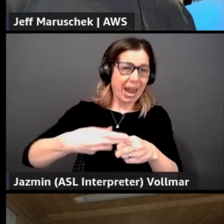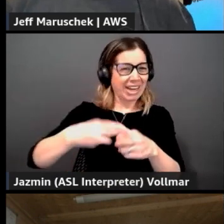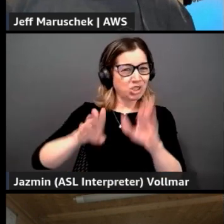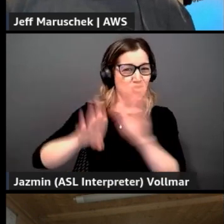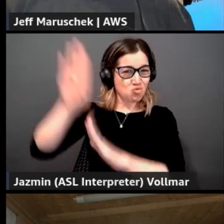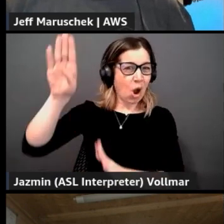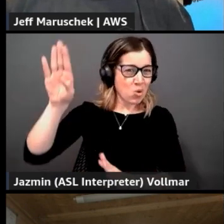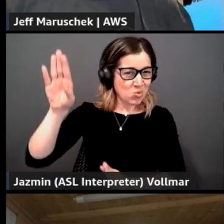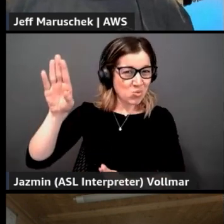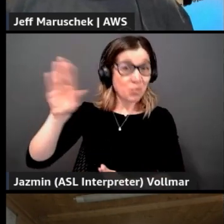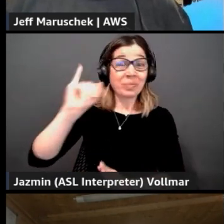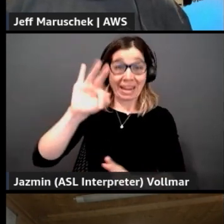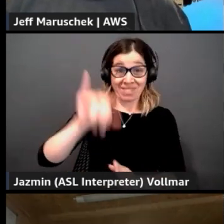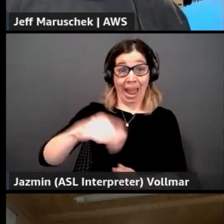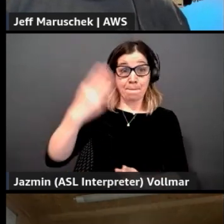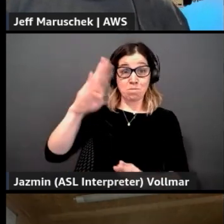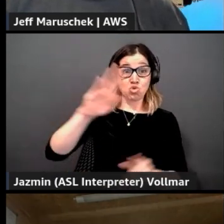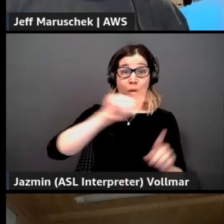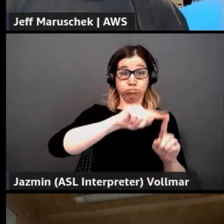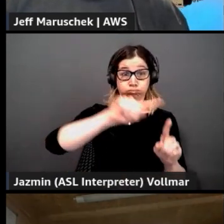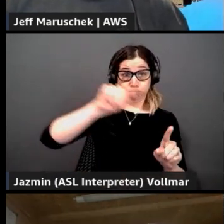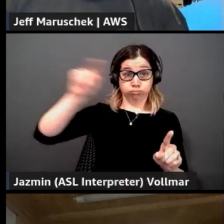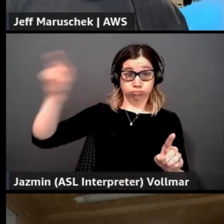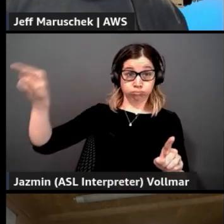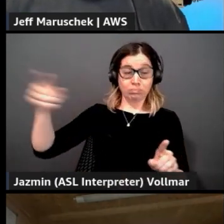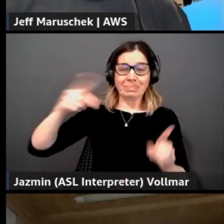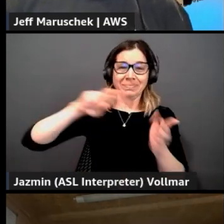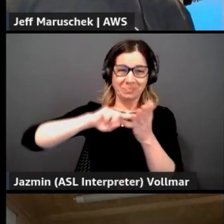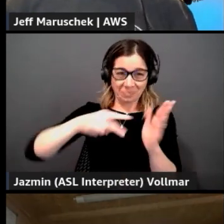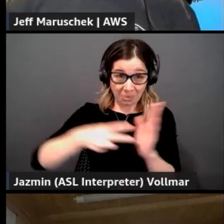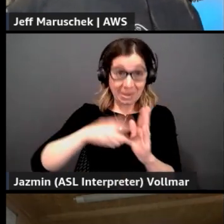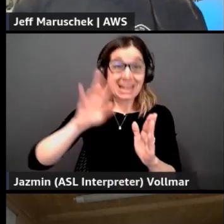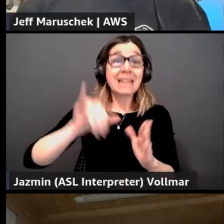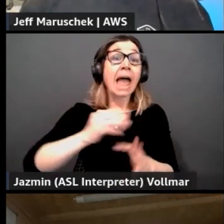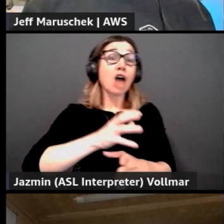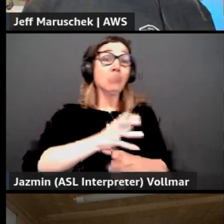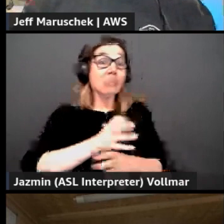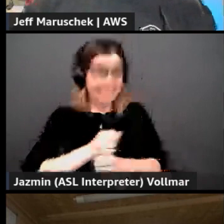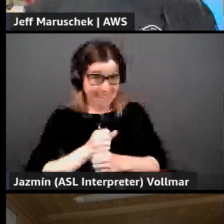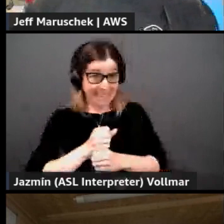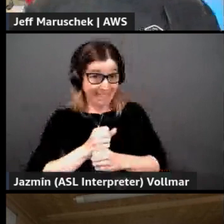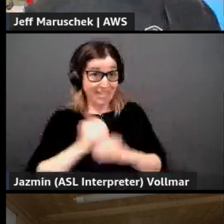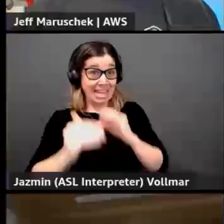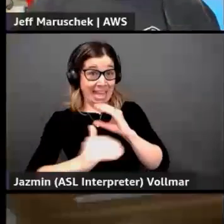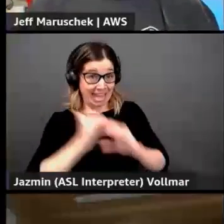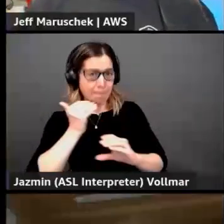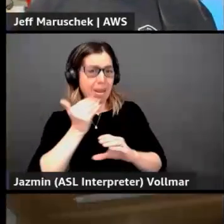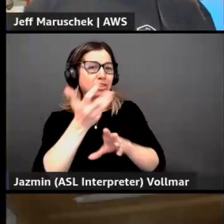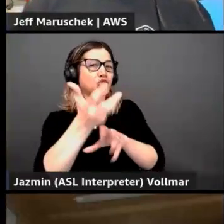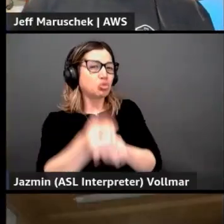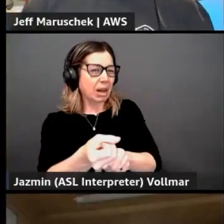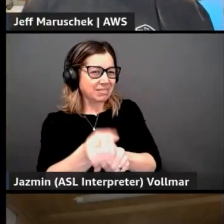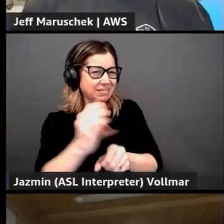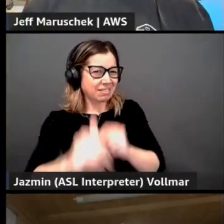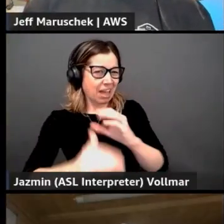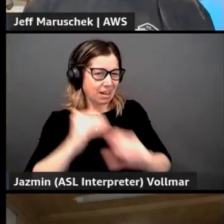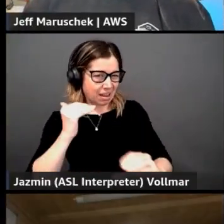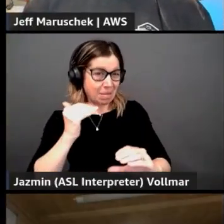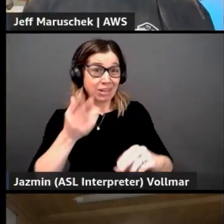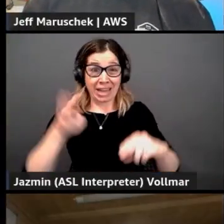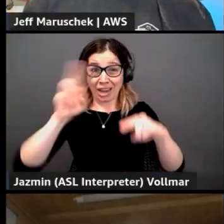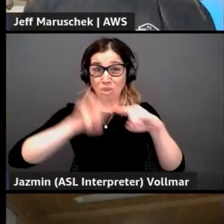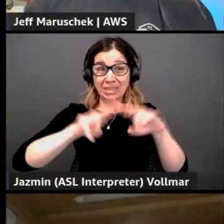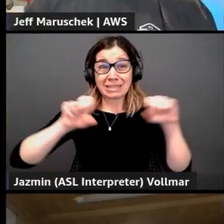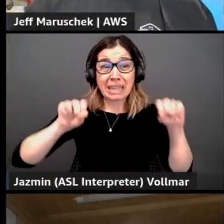that's going up, it means that the receiving capacity, Gmail is trusting the email. It's increasing the capacity. Your email is good. So